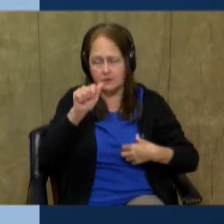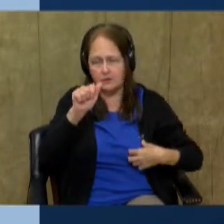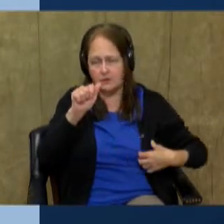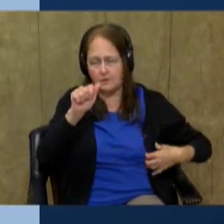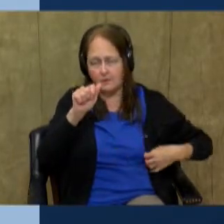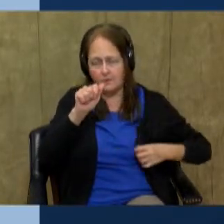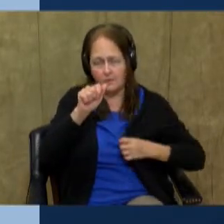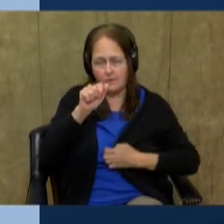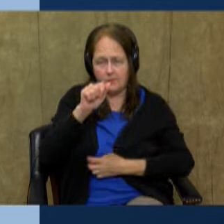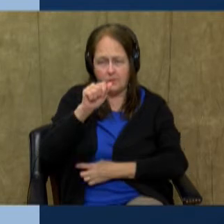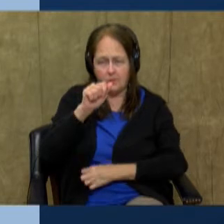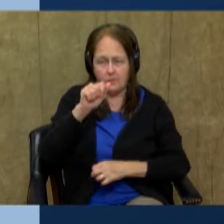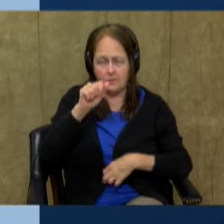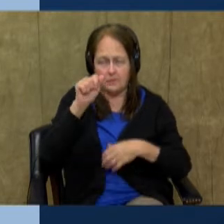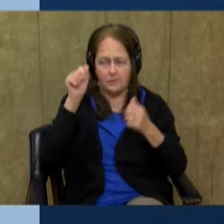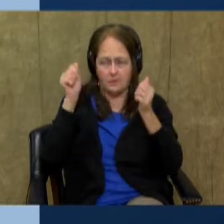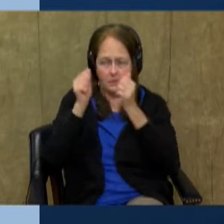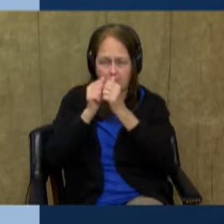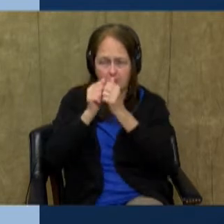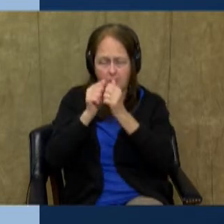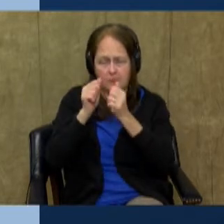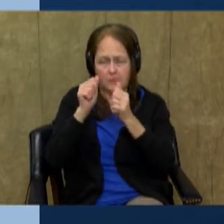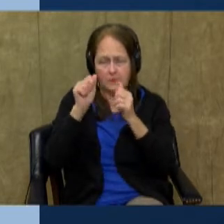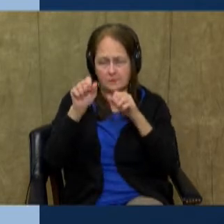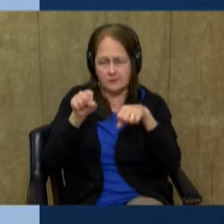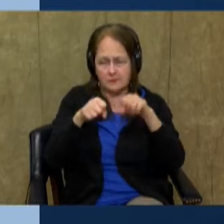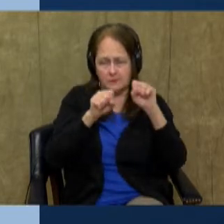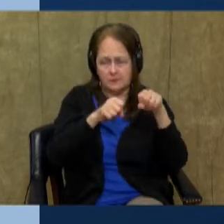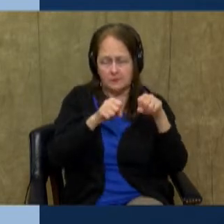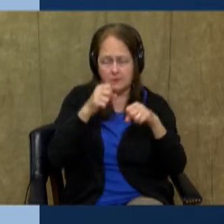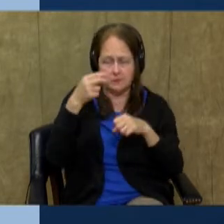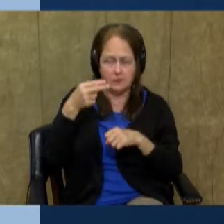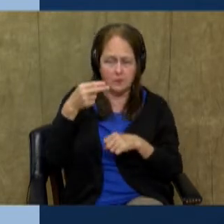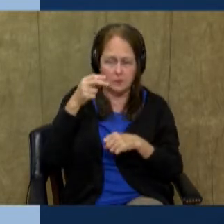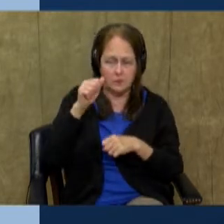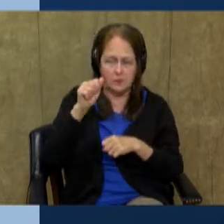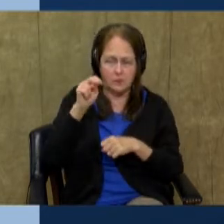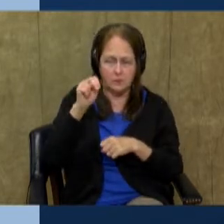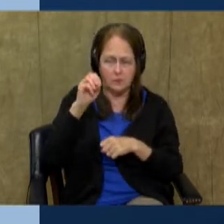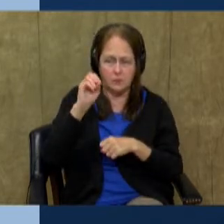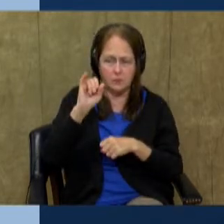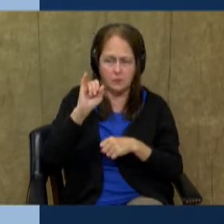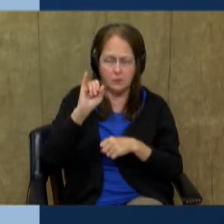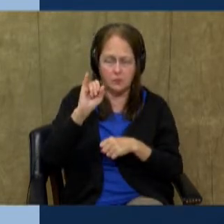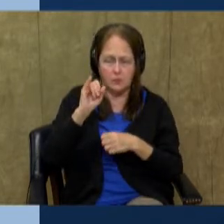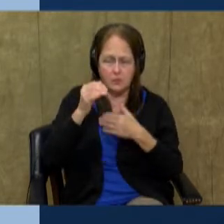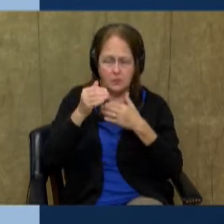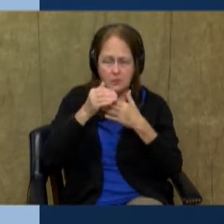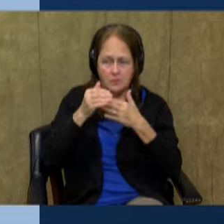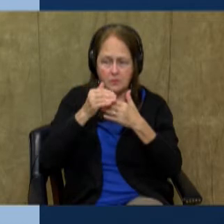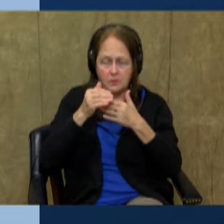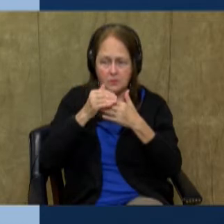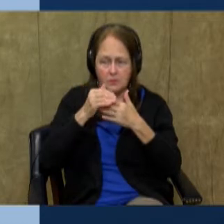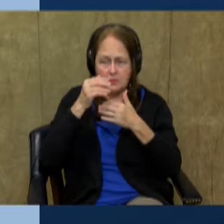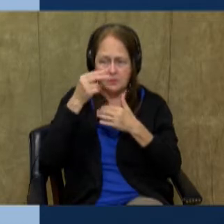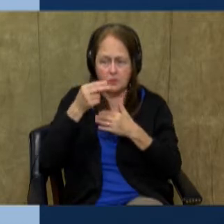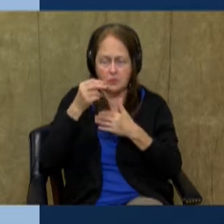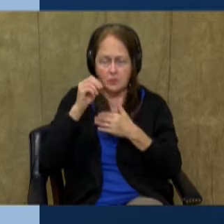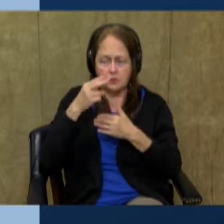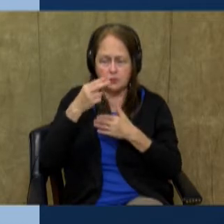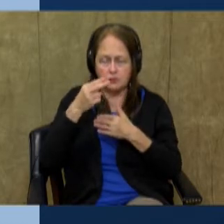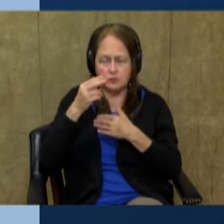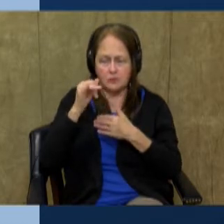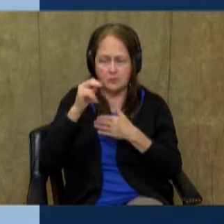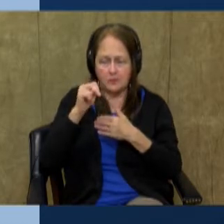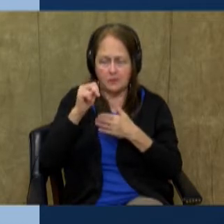sea. We've got one around Hanoi. We've got one near Ho Chi Minh City. We've got one